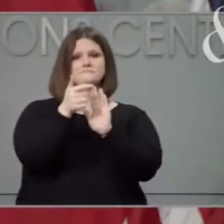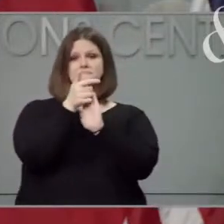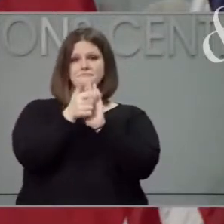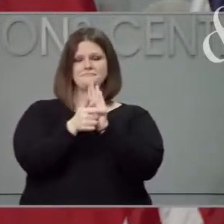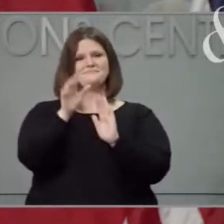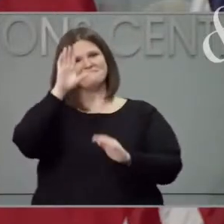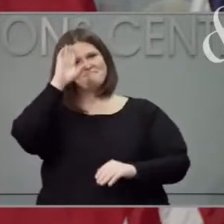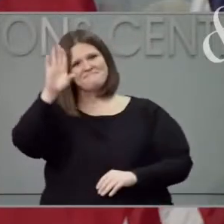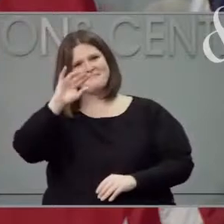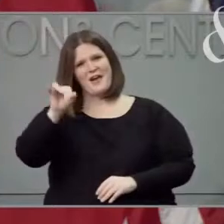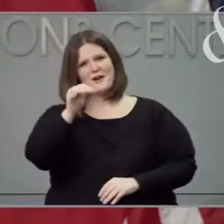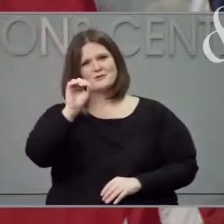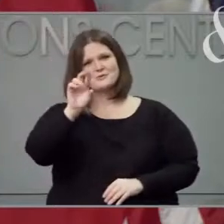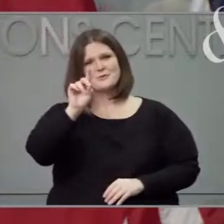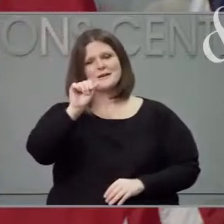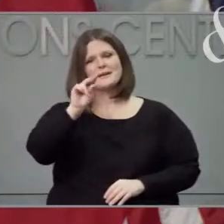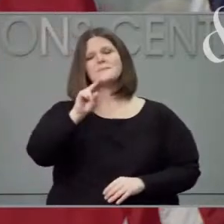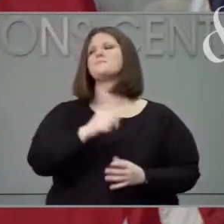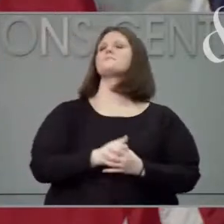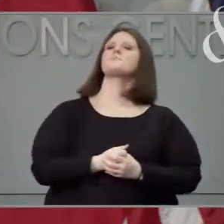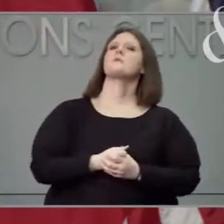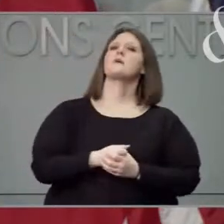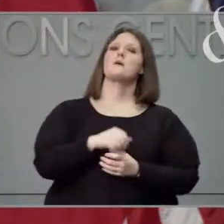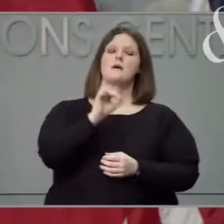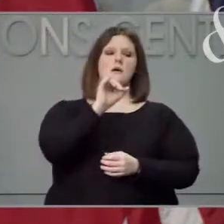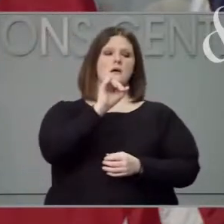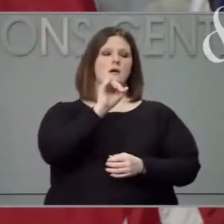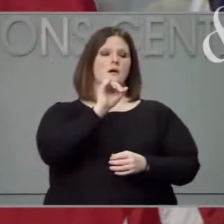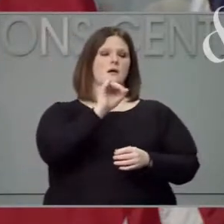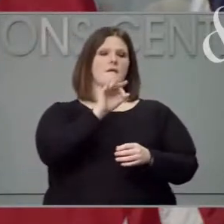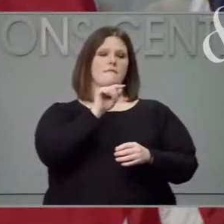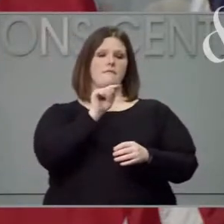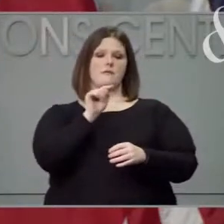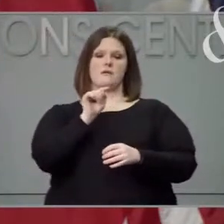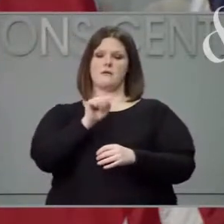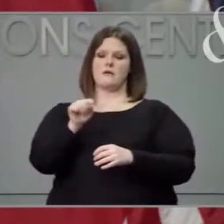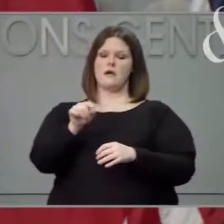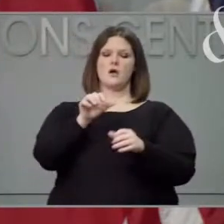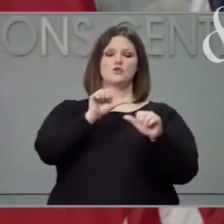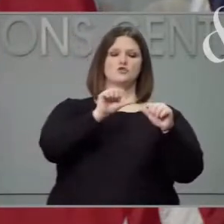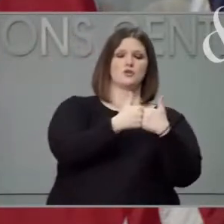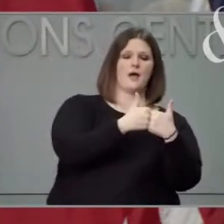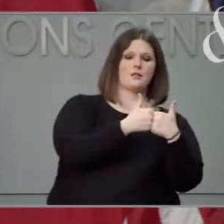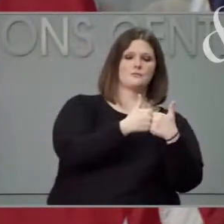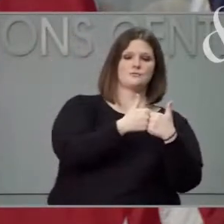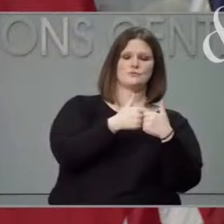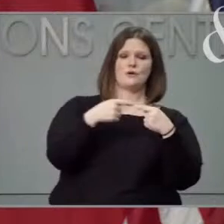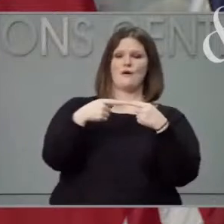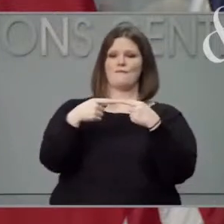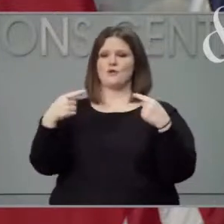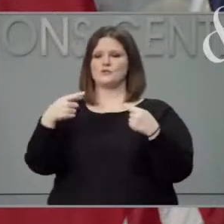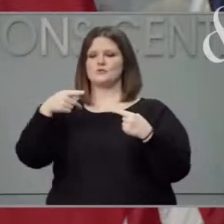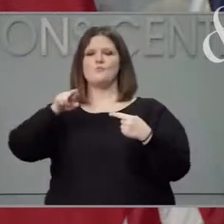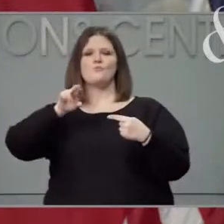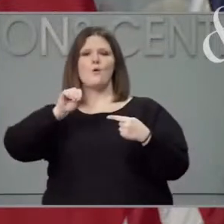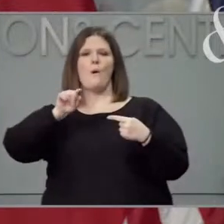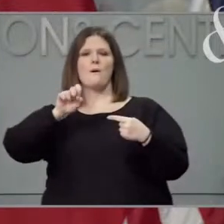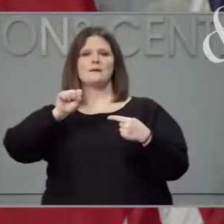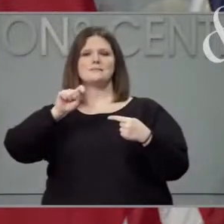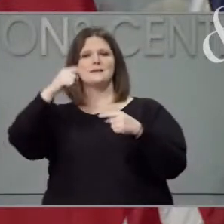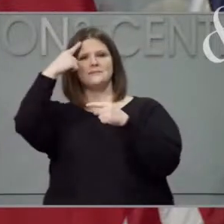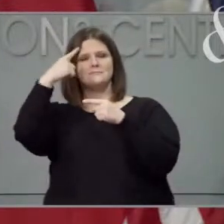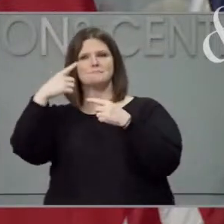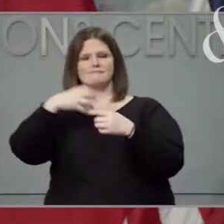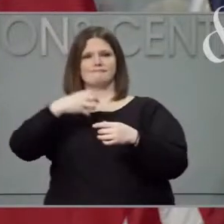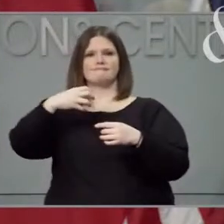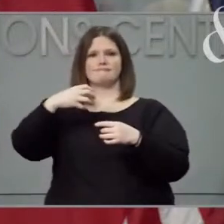Hey, Jordan. So voter challenges, just to differentiate a challenge versus a protest, a voter challenges